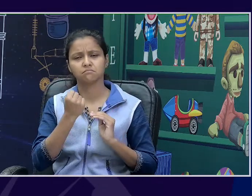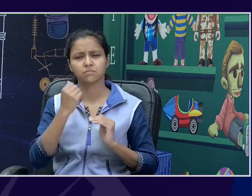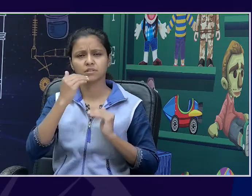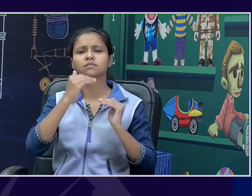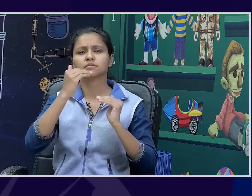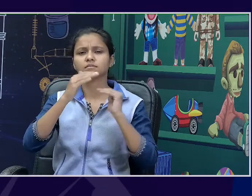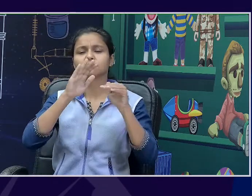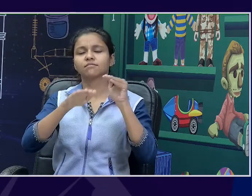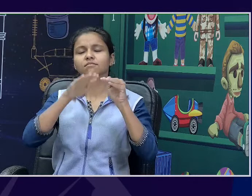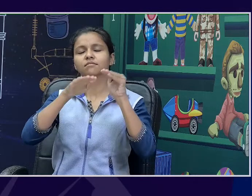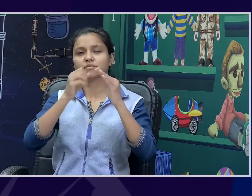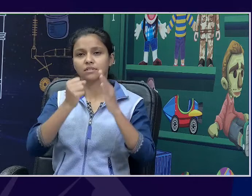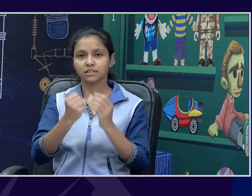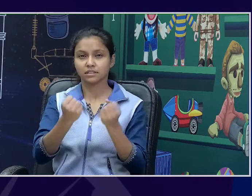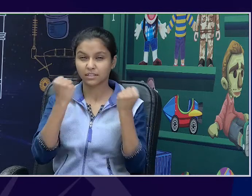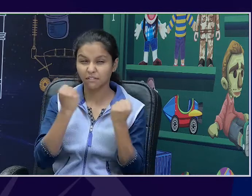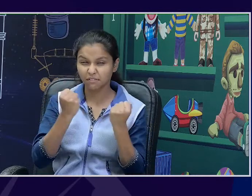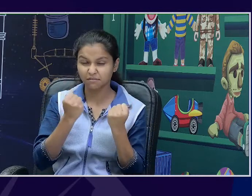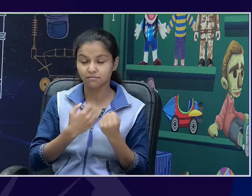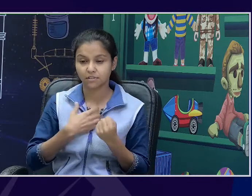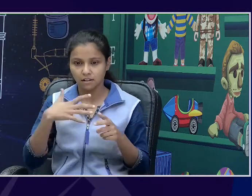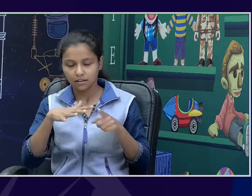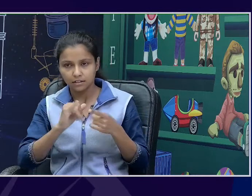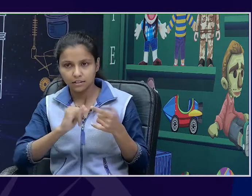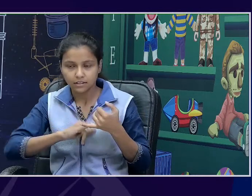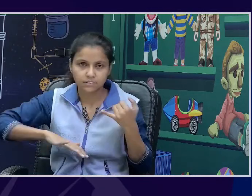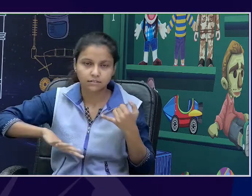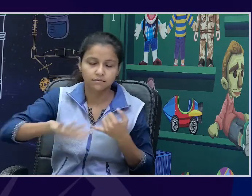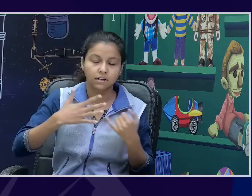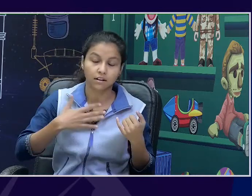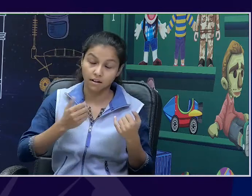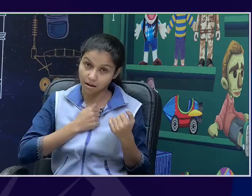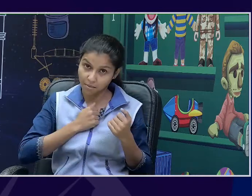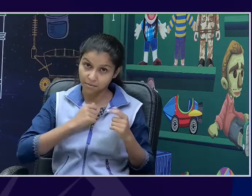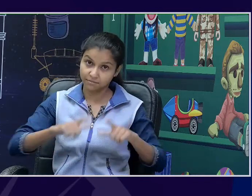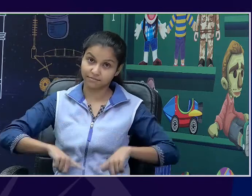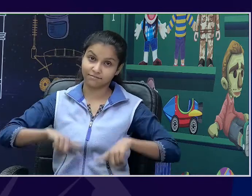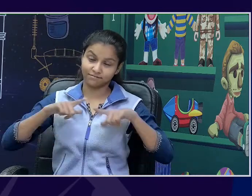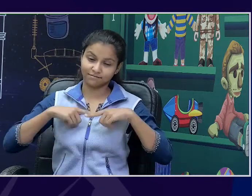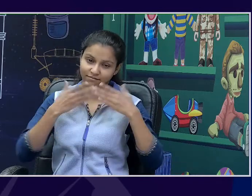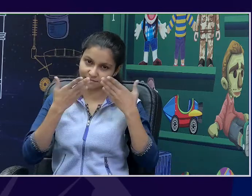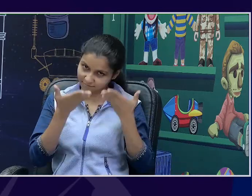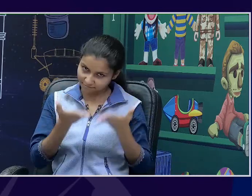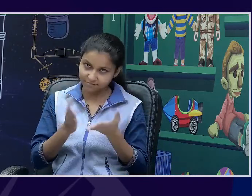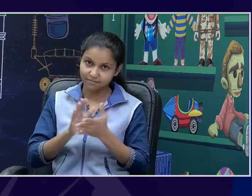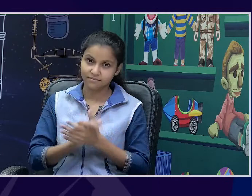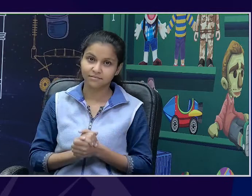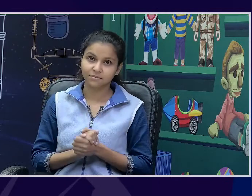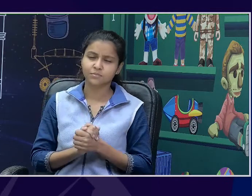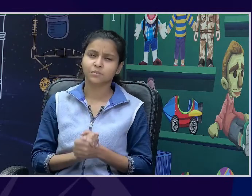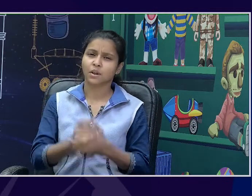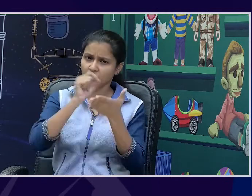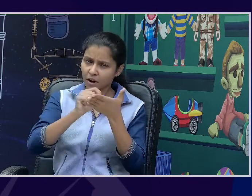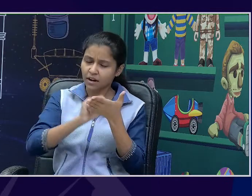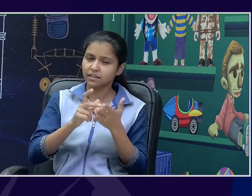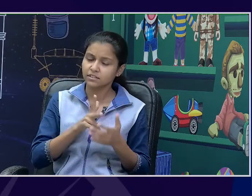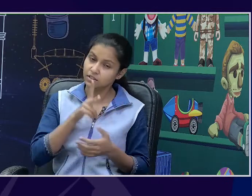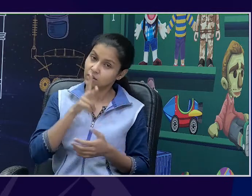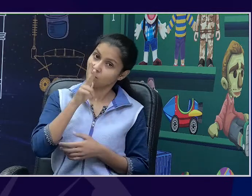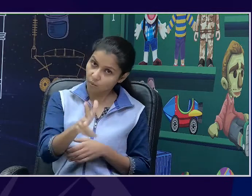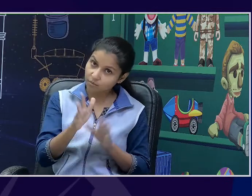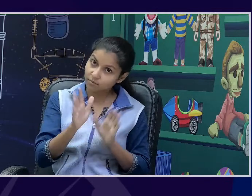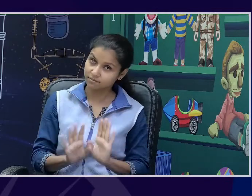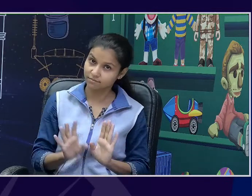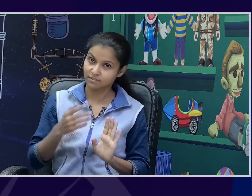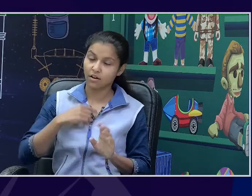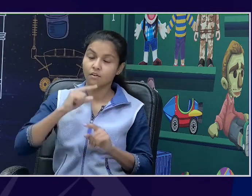deal with different difficult situations in our life. That is what our writer is also telling, and what in